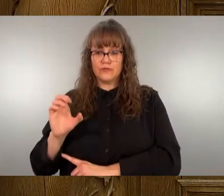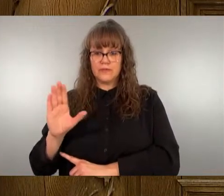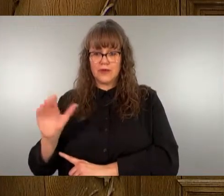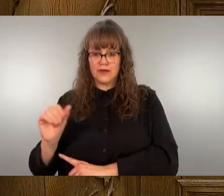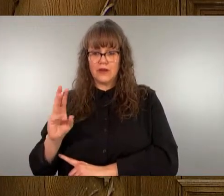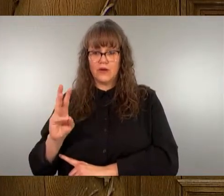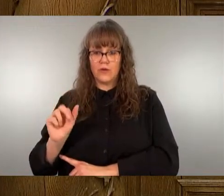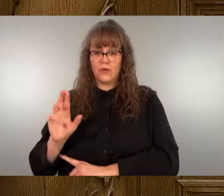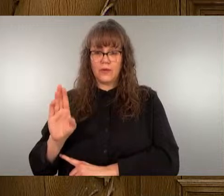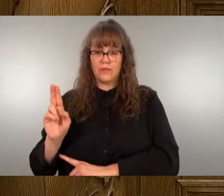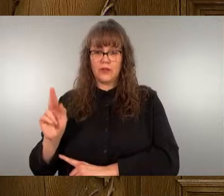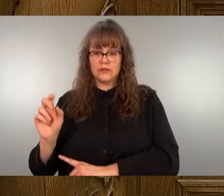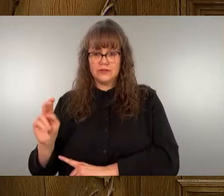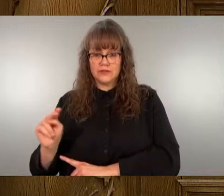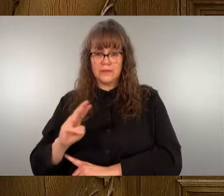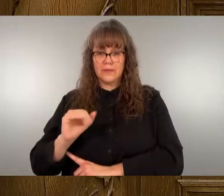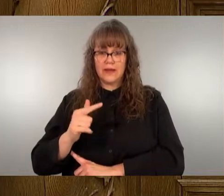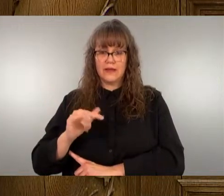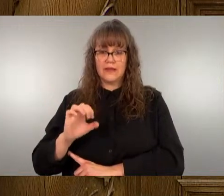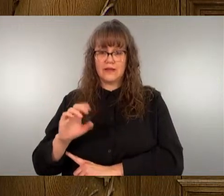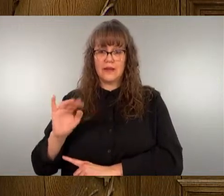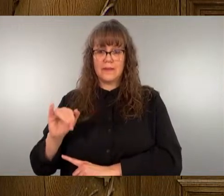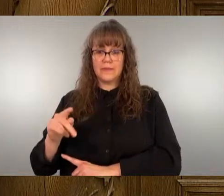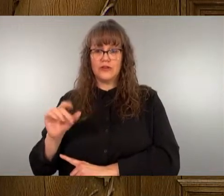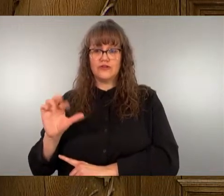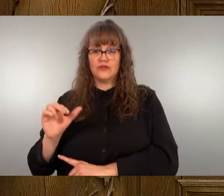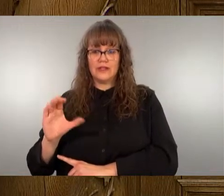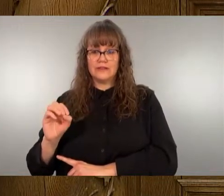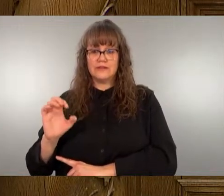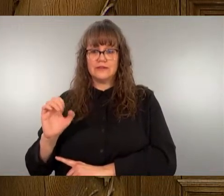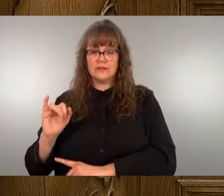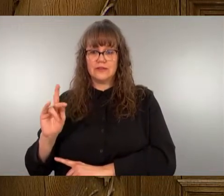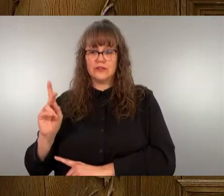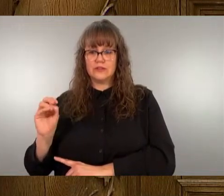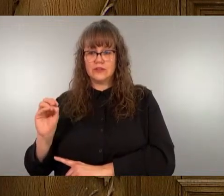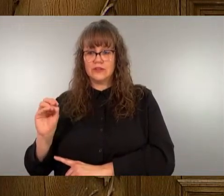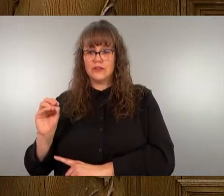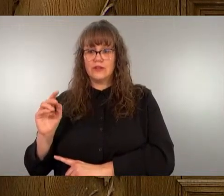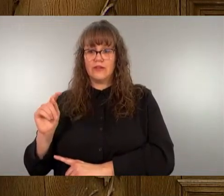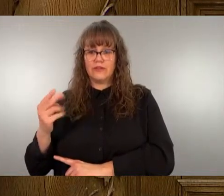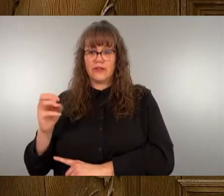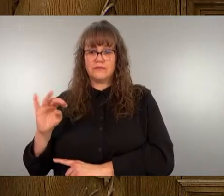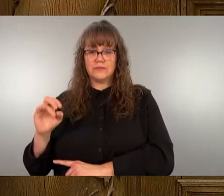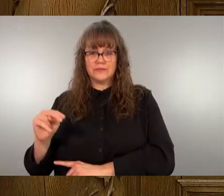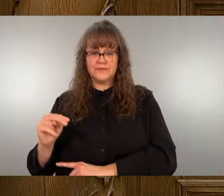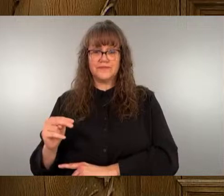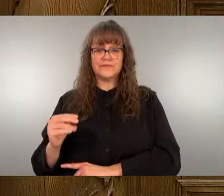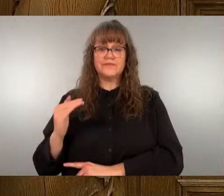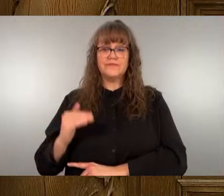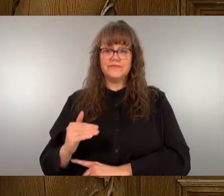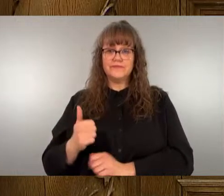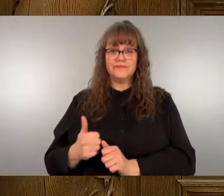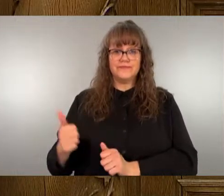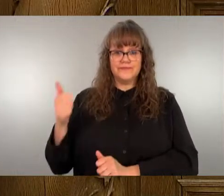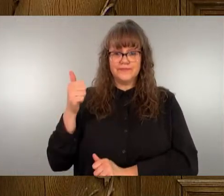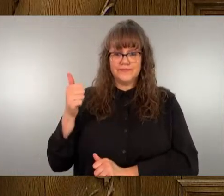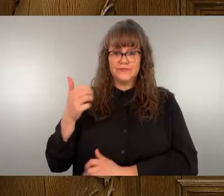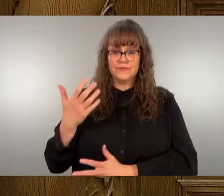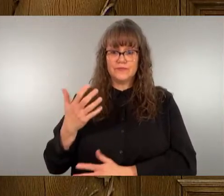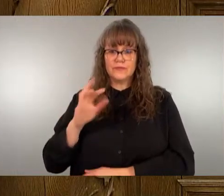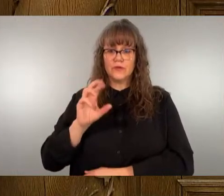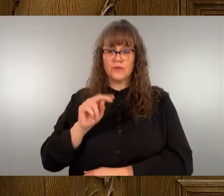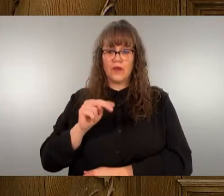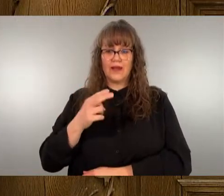Ako-Thompson. We mourn Fire Captain Ron Hedgedas, as we do mourn those who have served in the